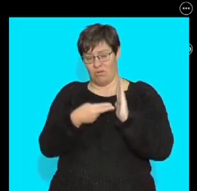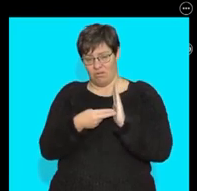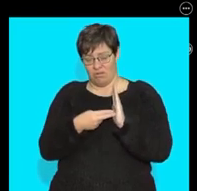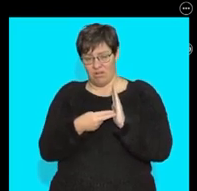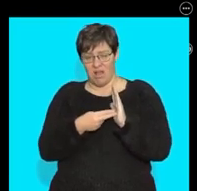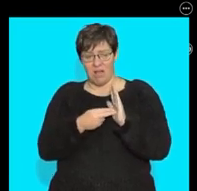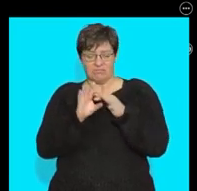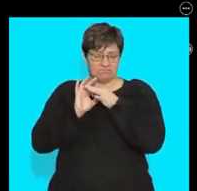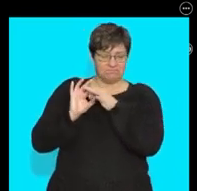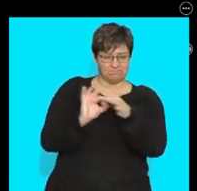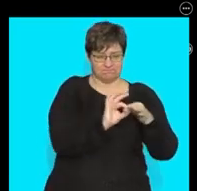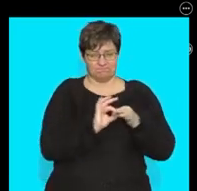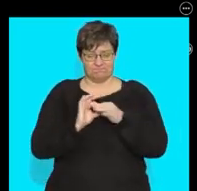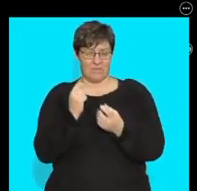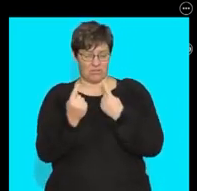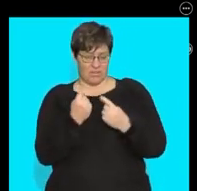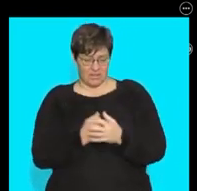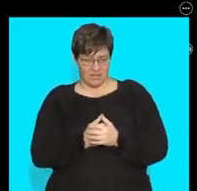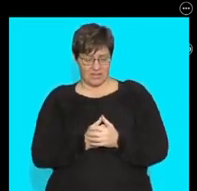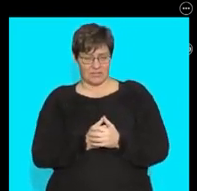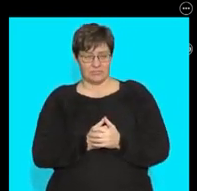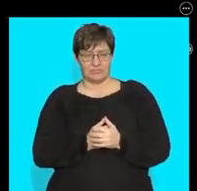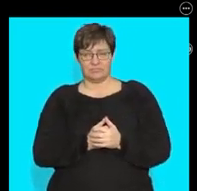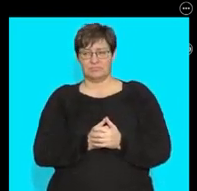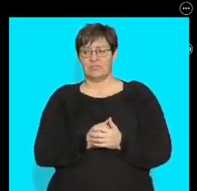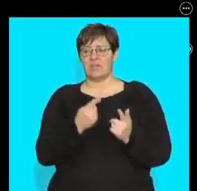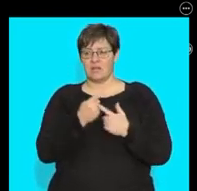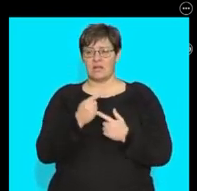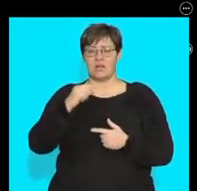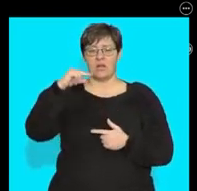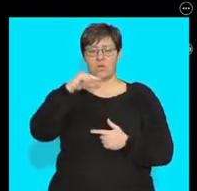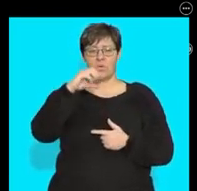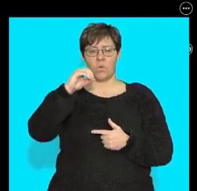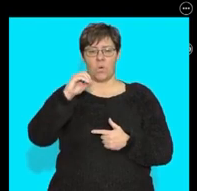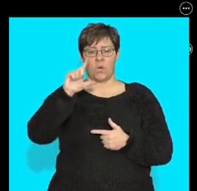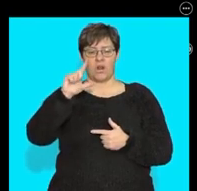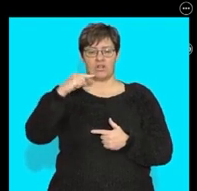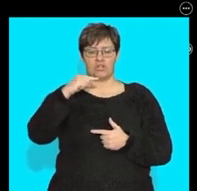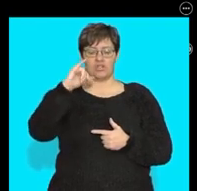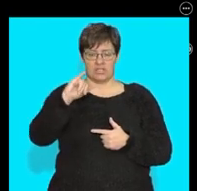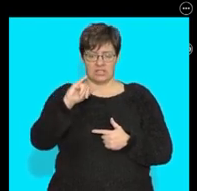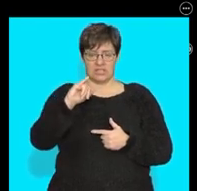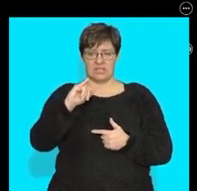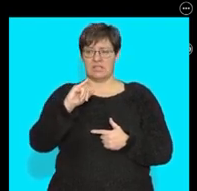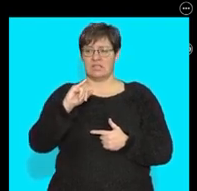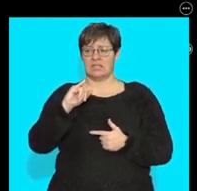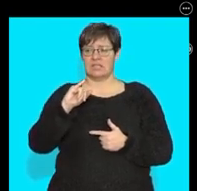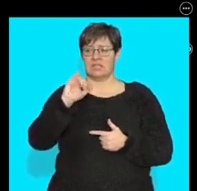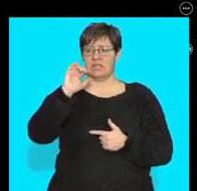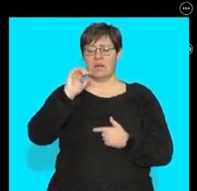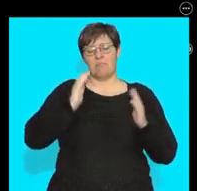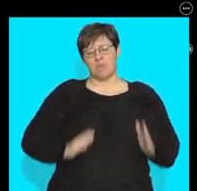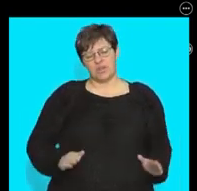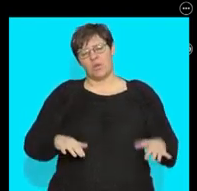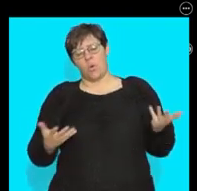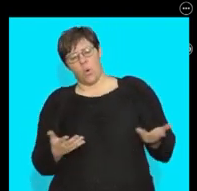with each other. The next one is called the Golgi Body or the Golgi apparatus. You can